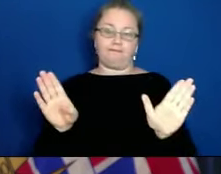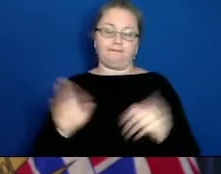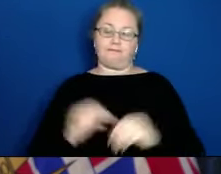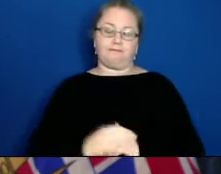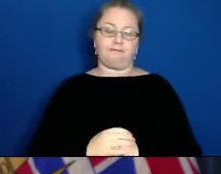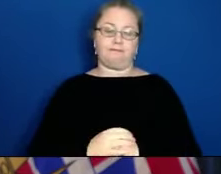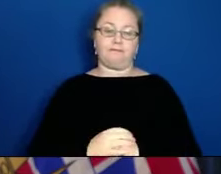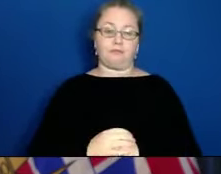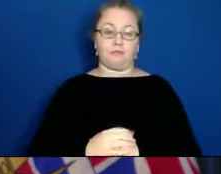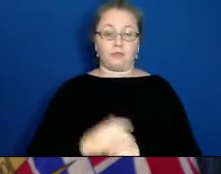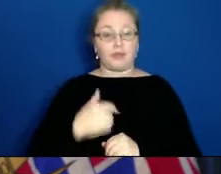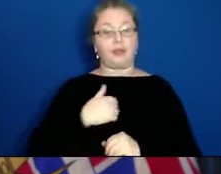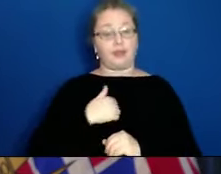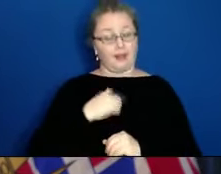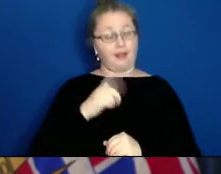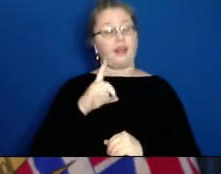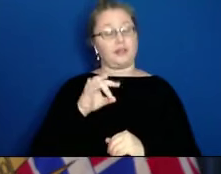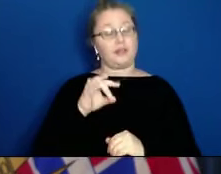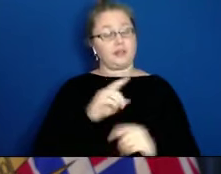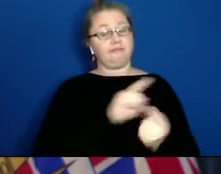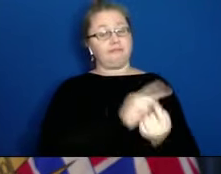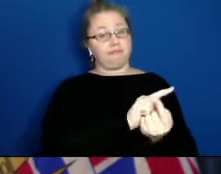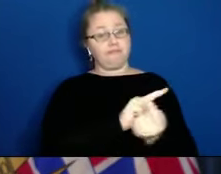I've had the privilege of meeting with